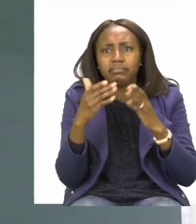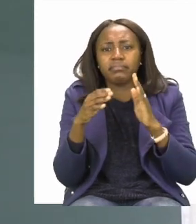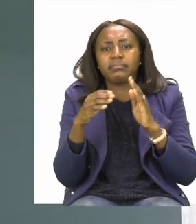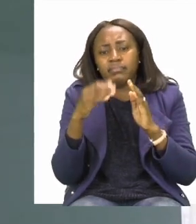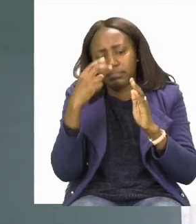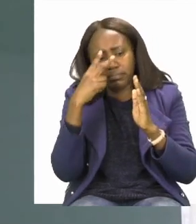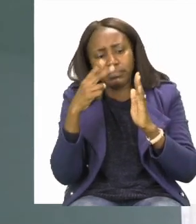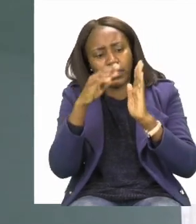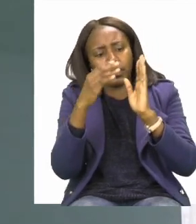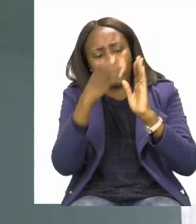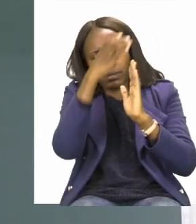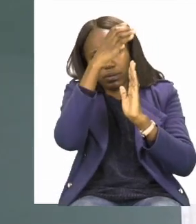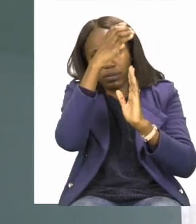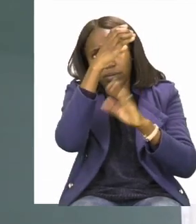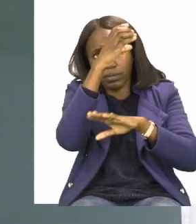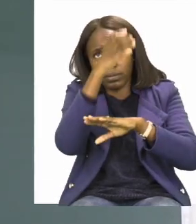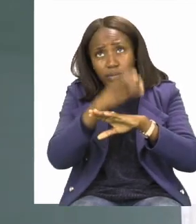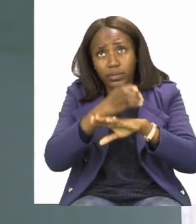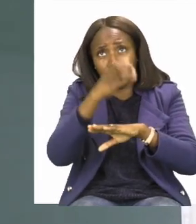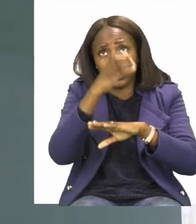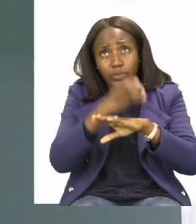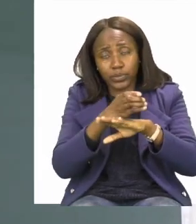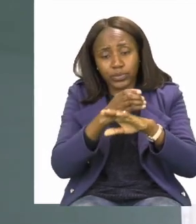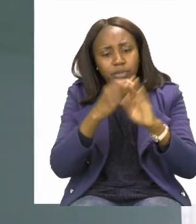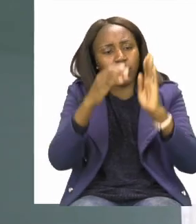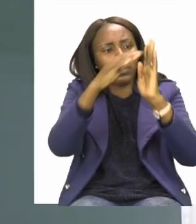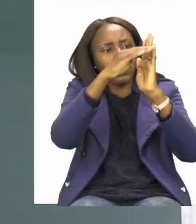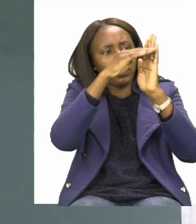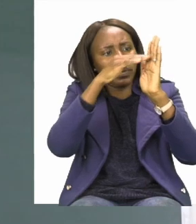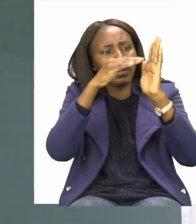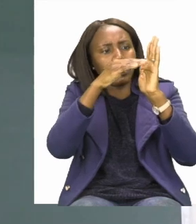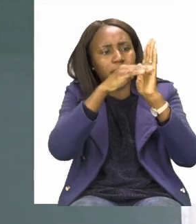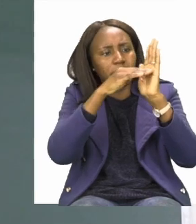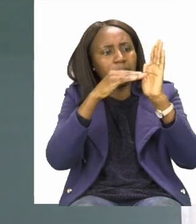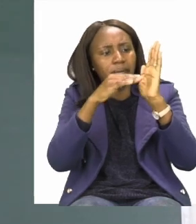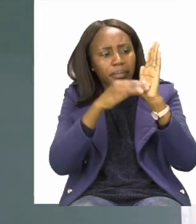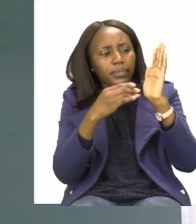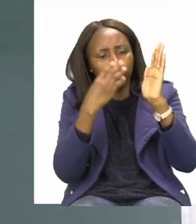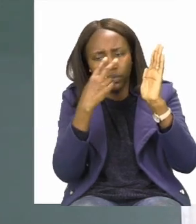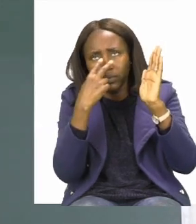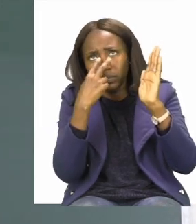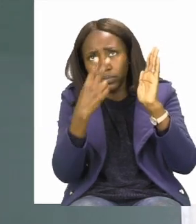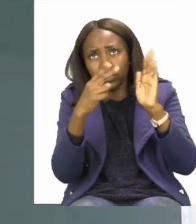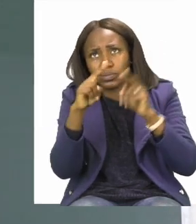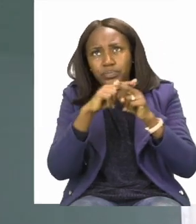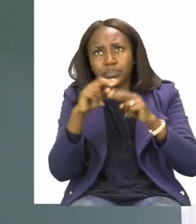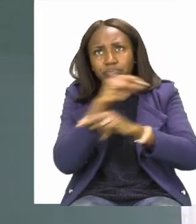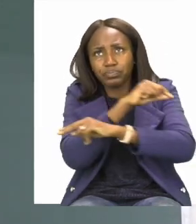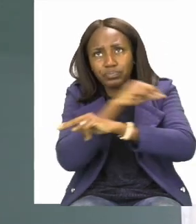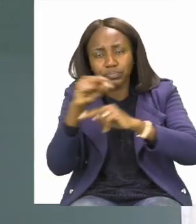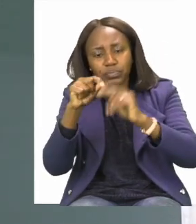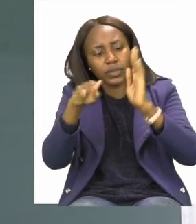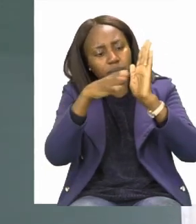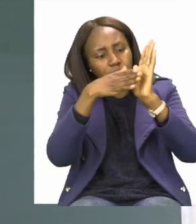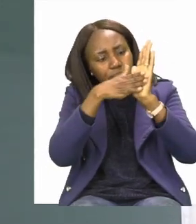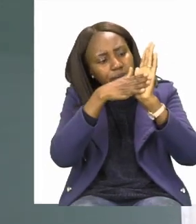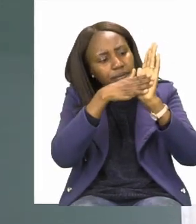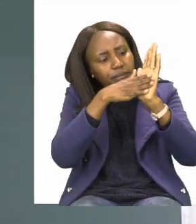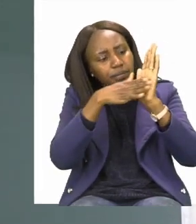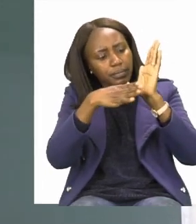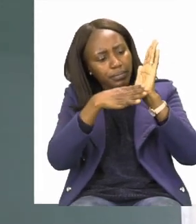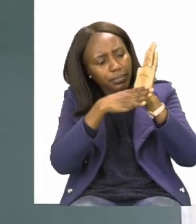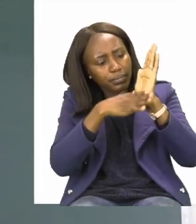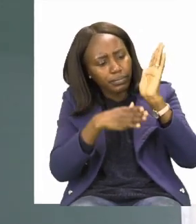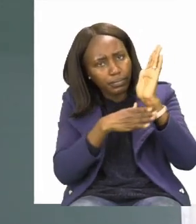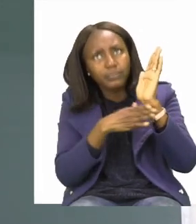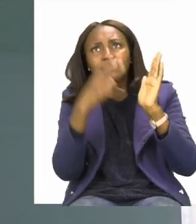is here. Then using my ruler again, I can see the 4 liters. And then 5